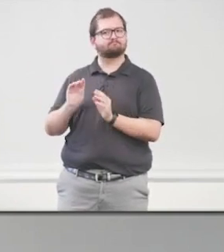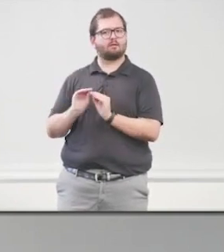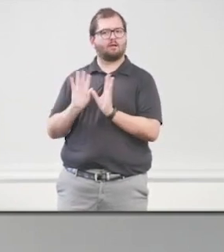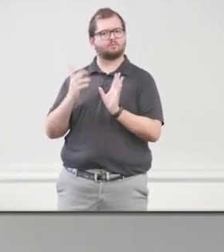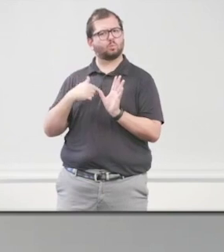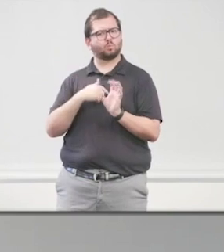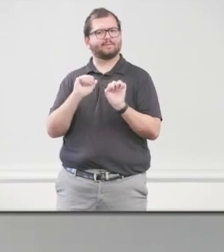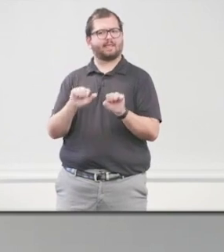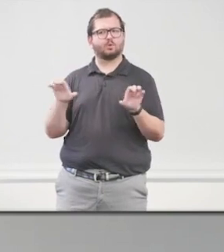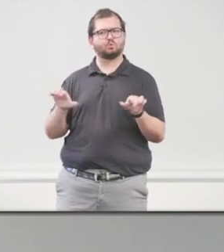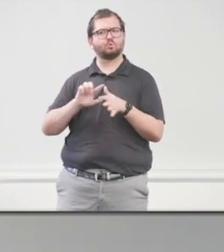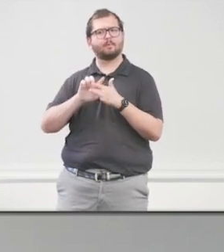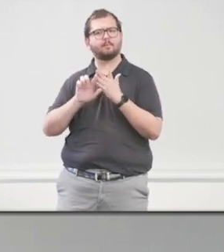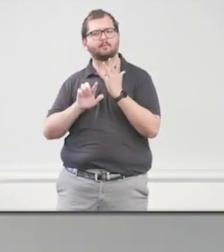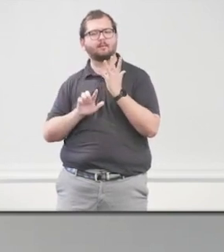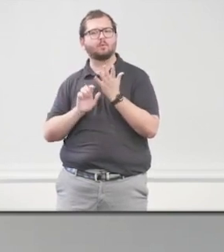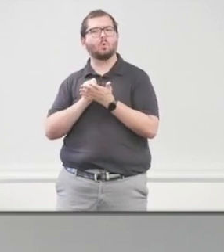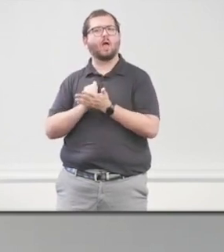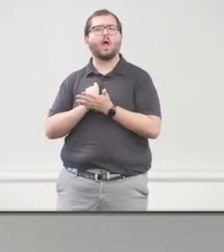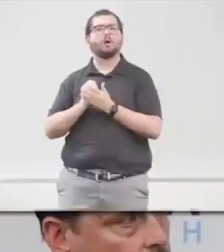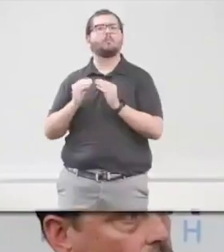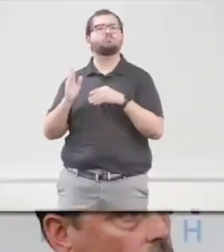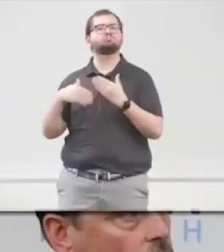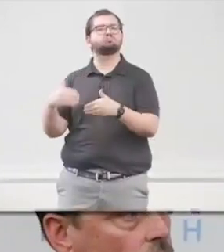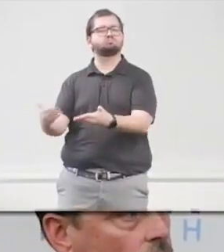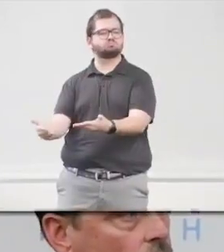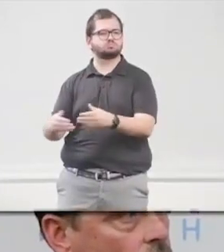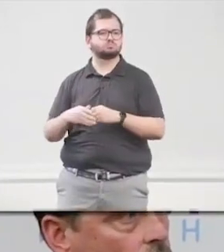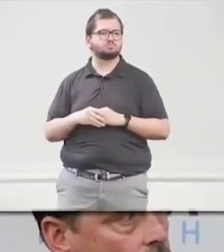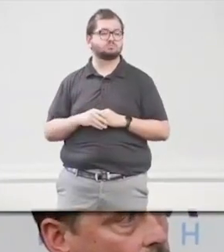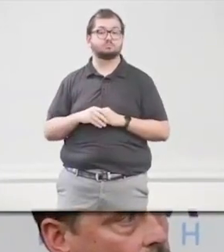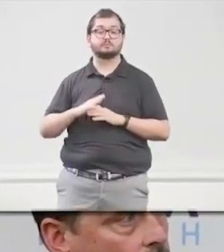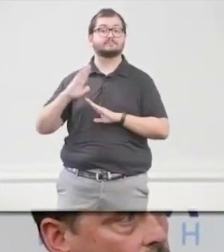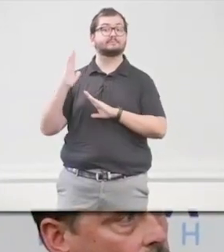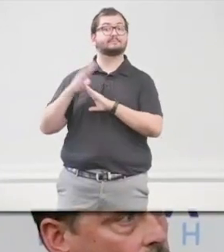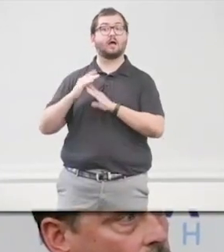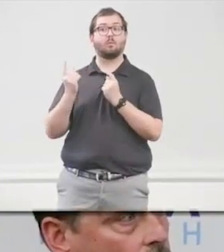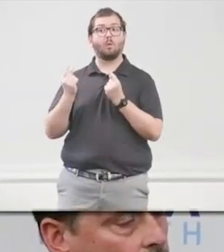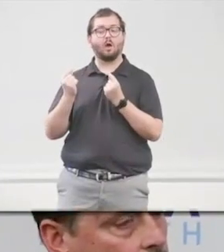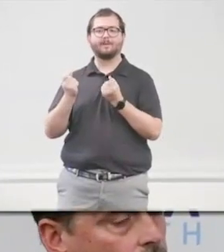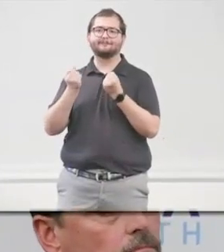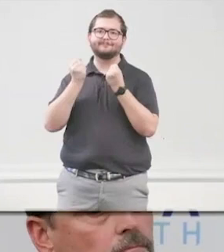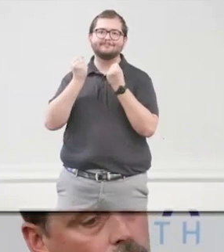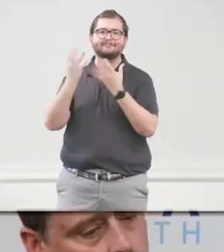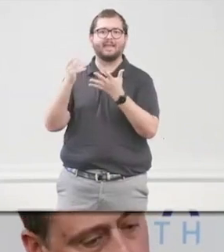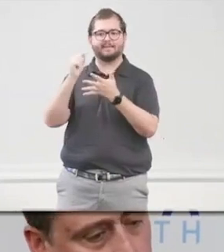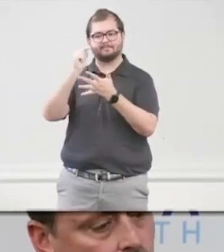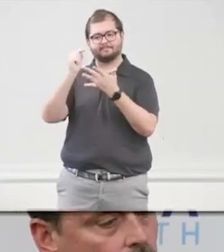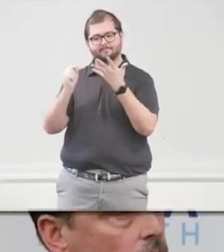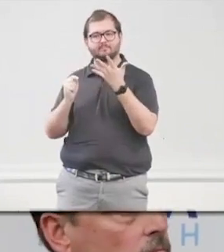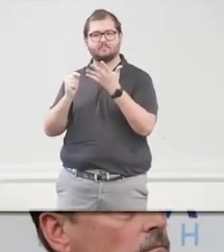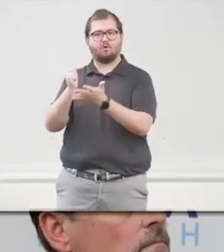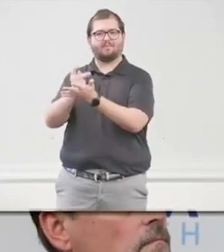we can implement that can automate that process. The one that helps the most is multi-factor authentication, which can